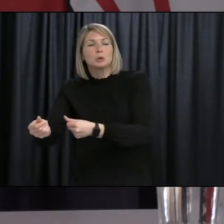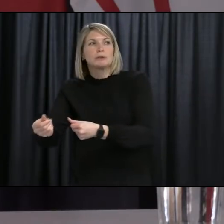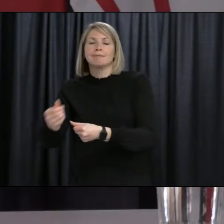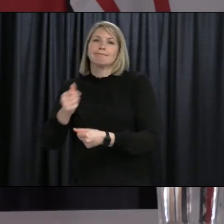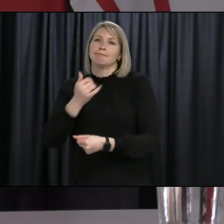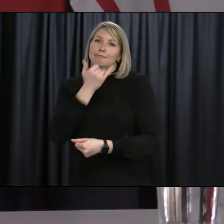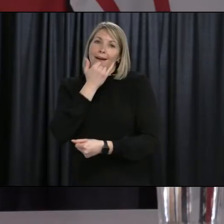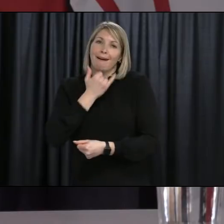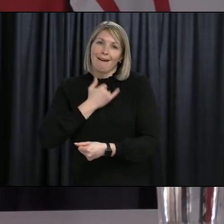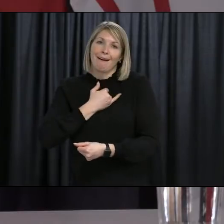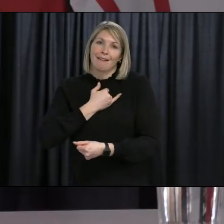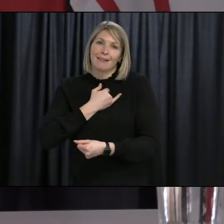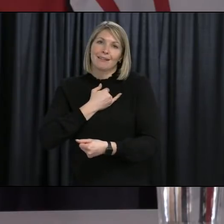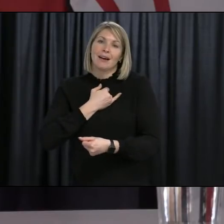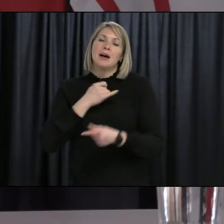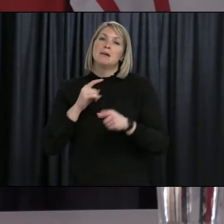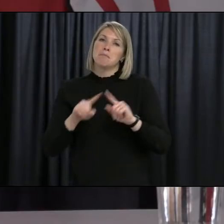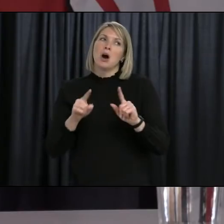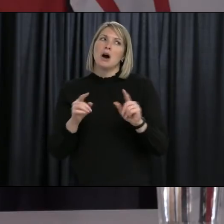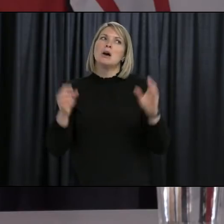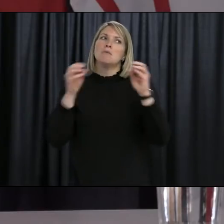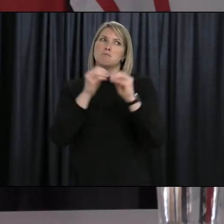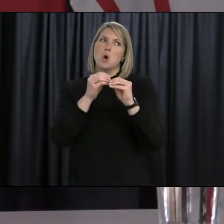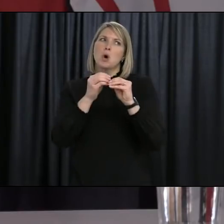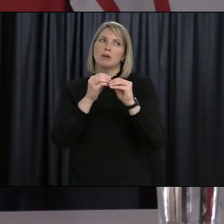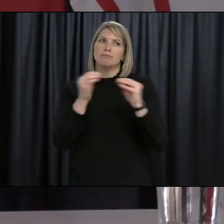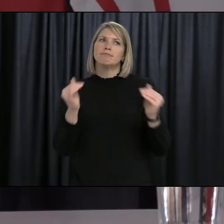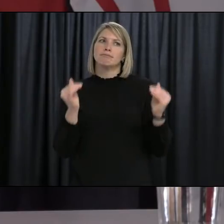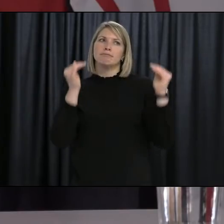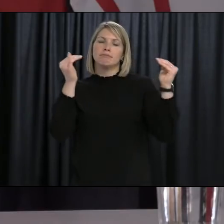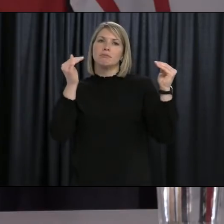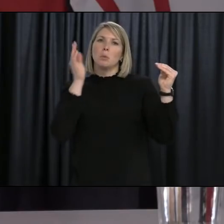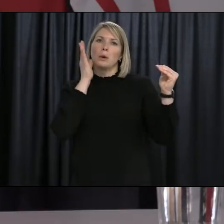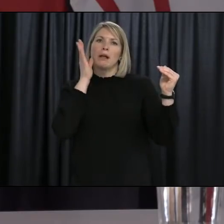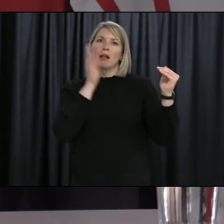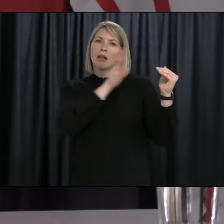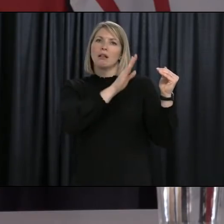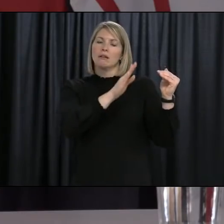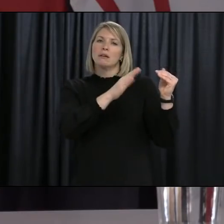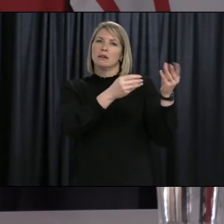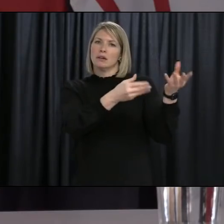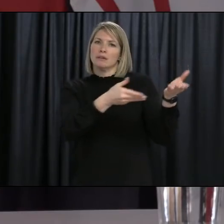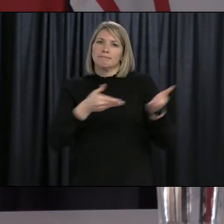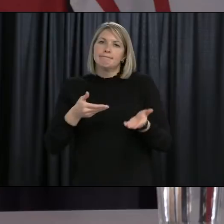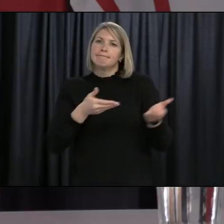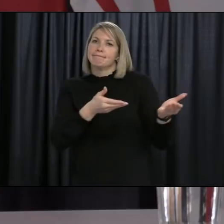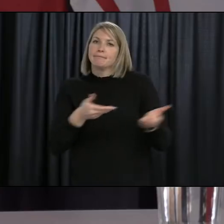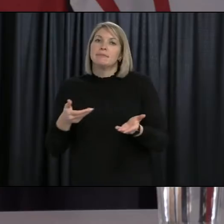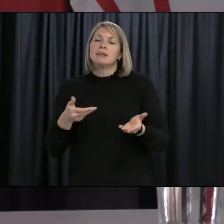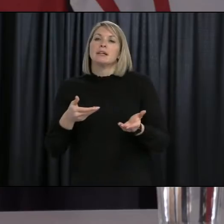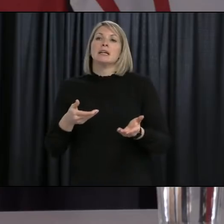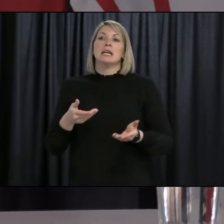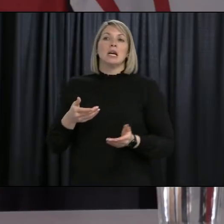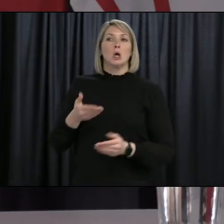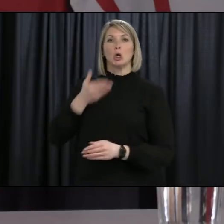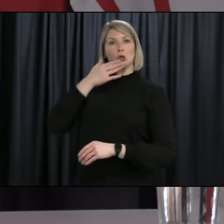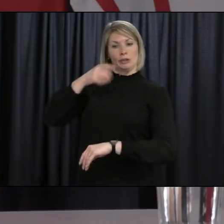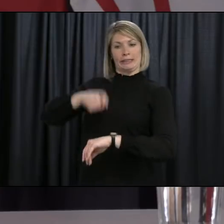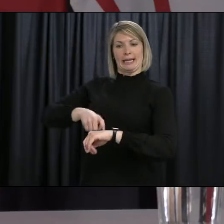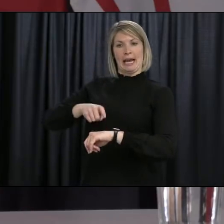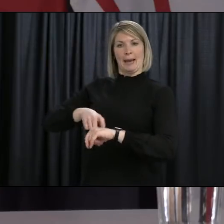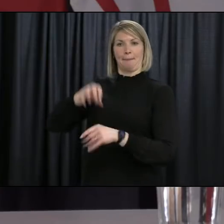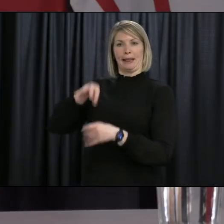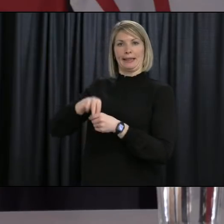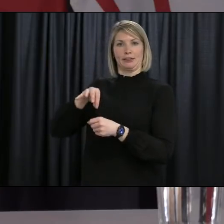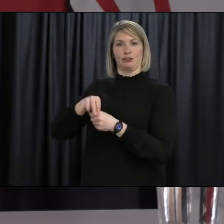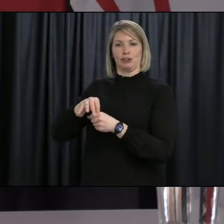but isn't certain. So, there's no great time to have an election. I mean, that's the bottom line. And this was